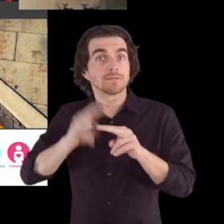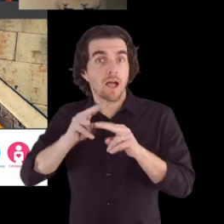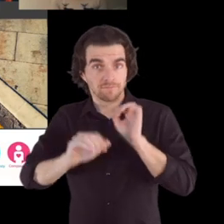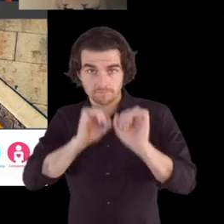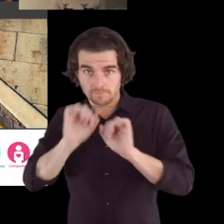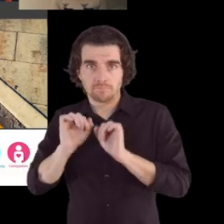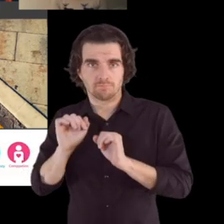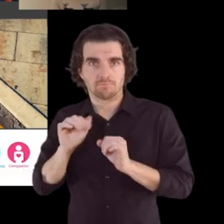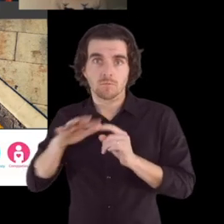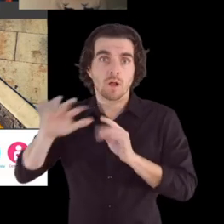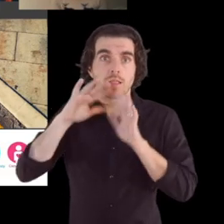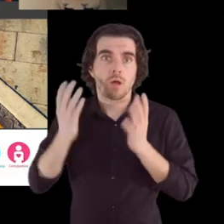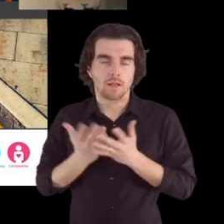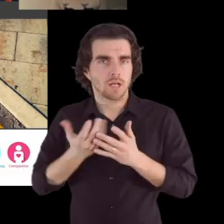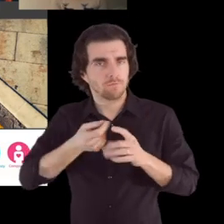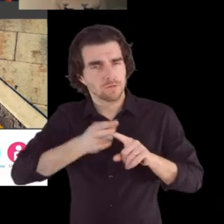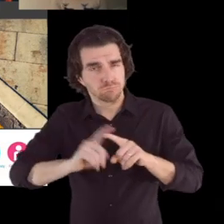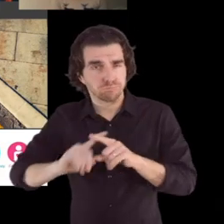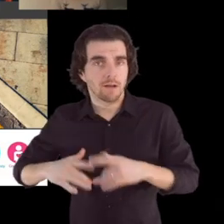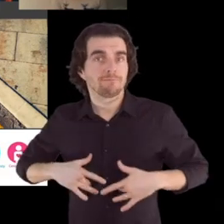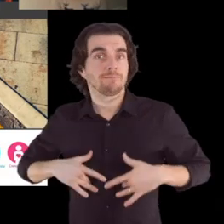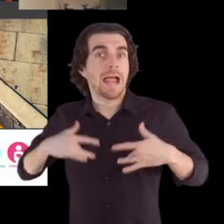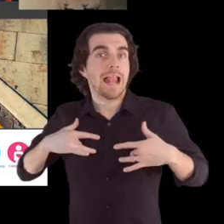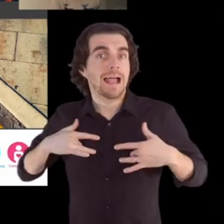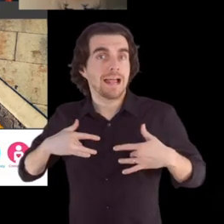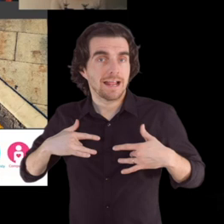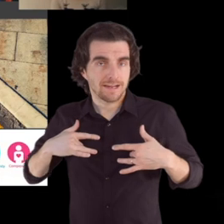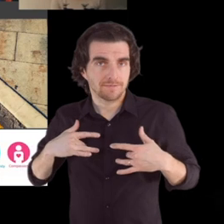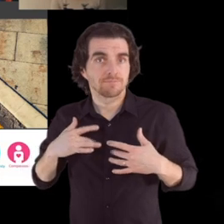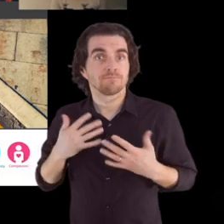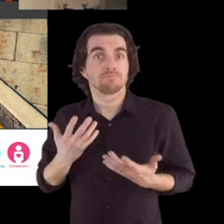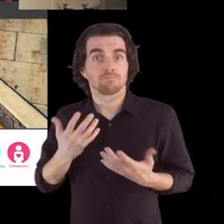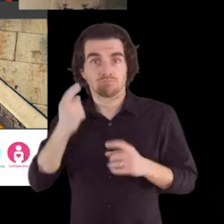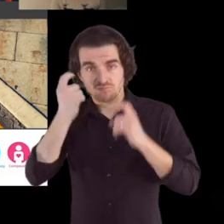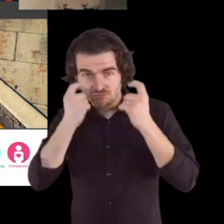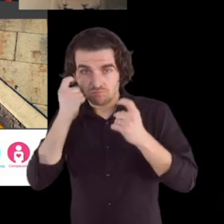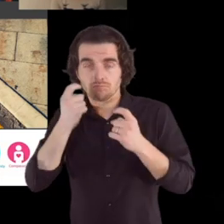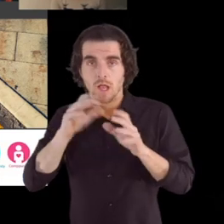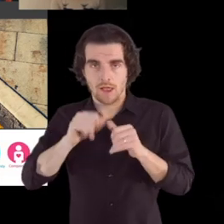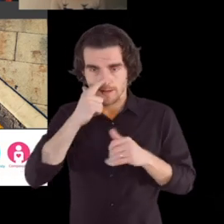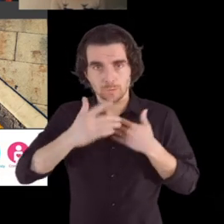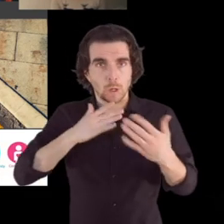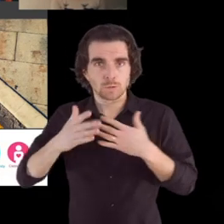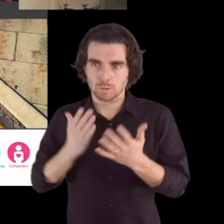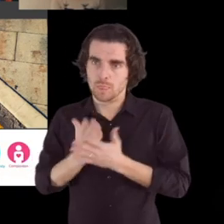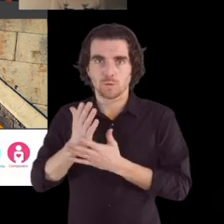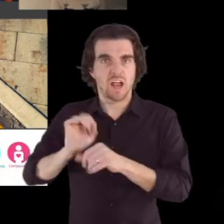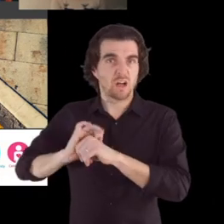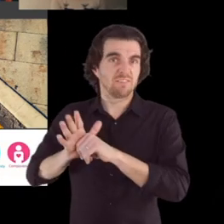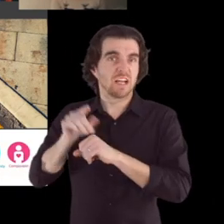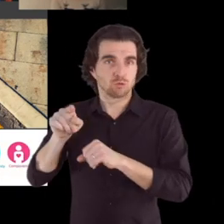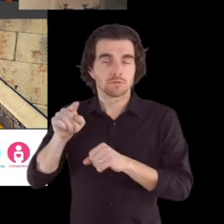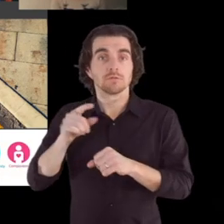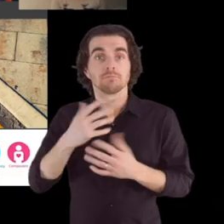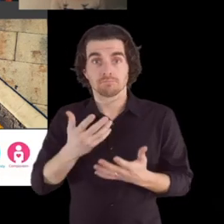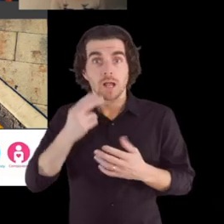staff experiences across the globe is that there is a range of feelings and thoughts that have gone with dealing with a pandemic.